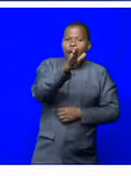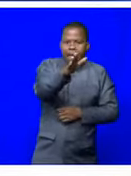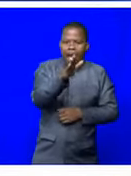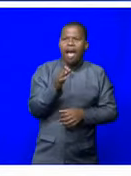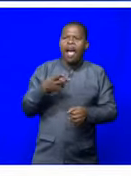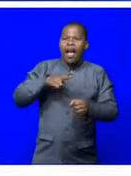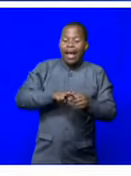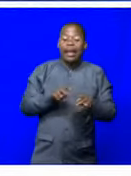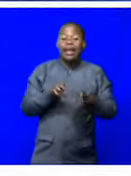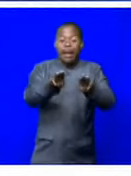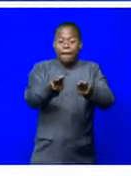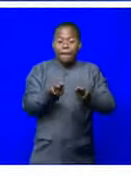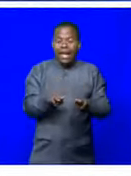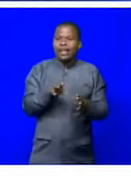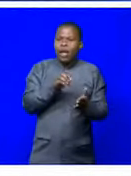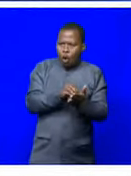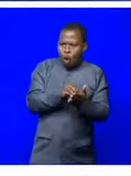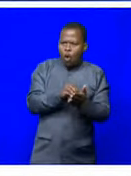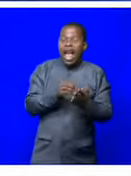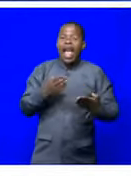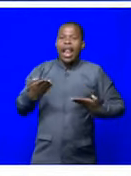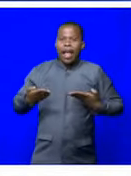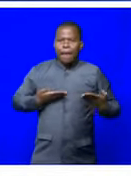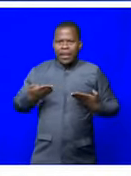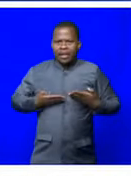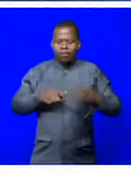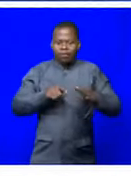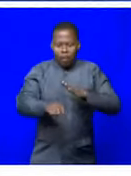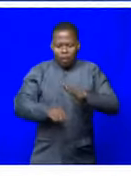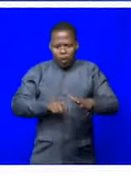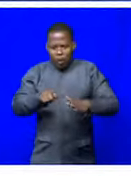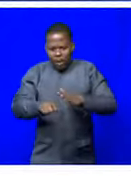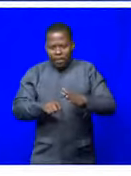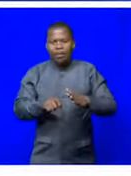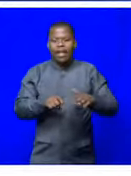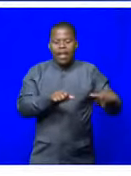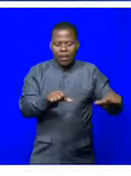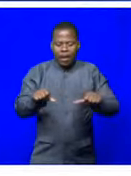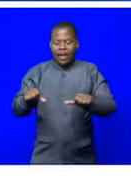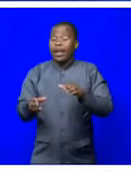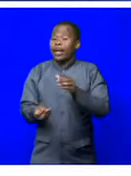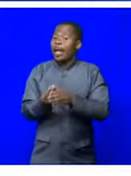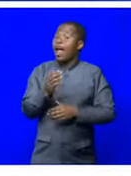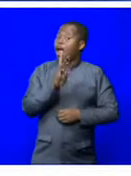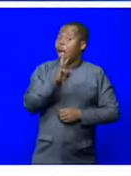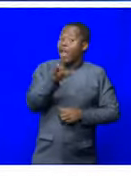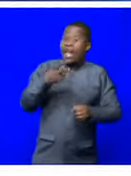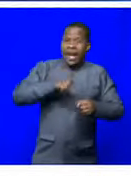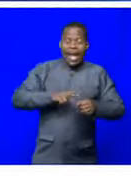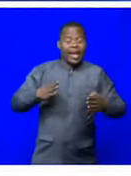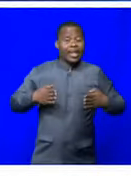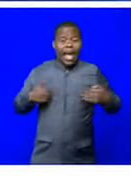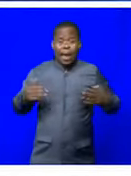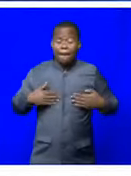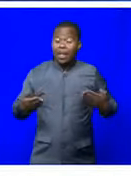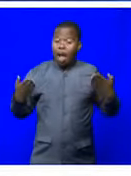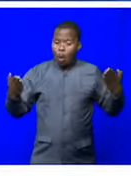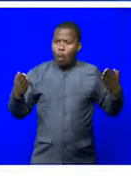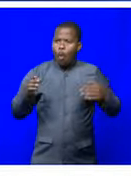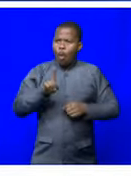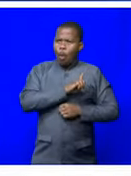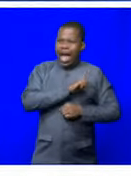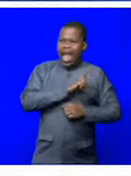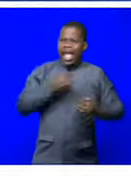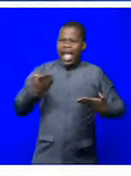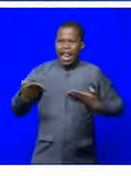silive lapho batawusebenzela khona kuyasijabulisa ke kakhulu lokhu ngoba lenkampani lena itawuthatha